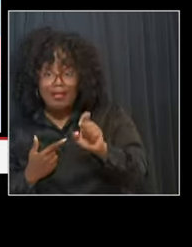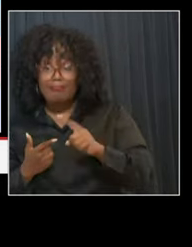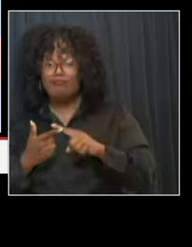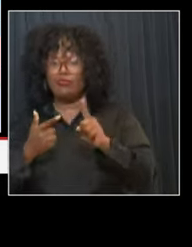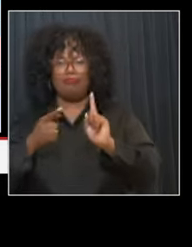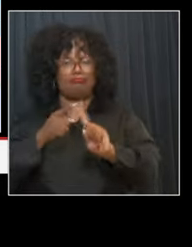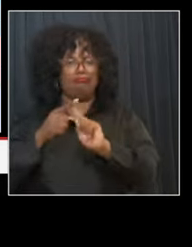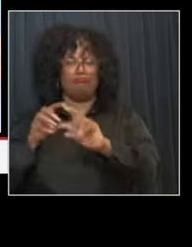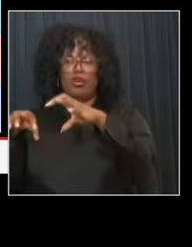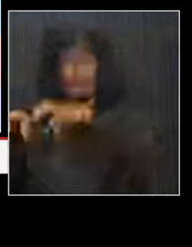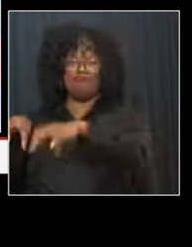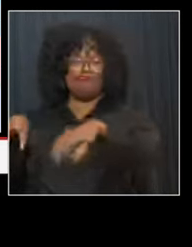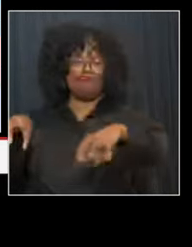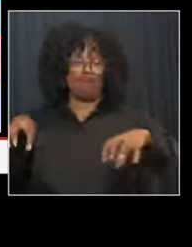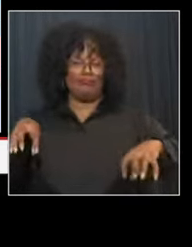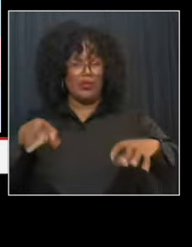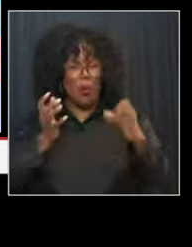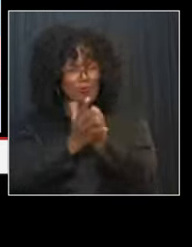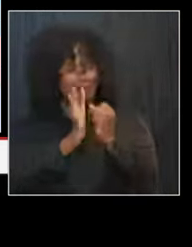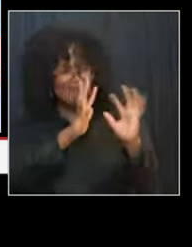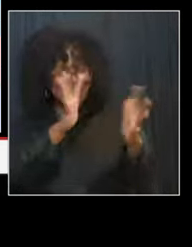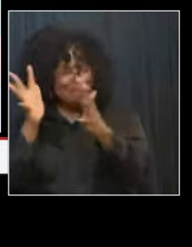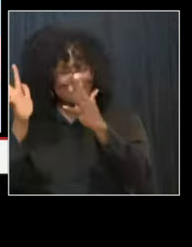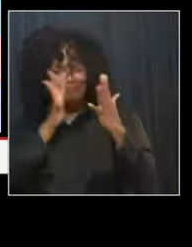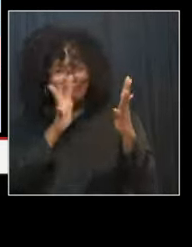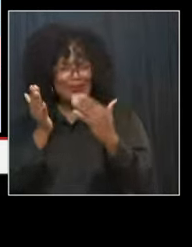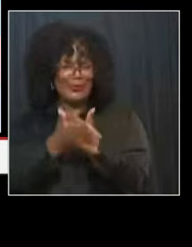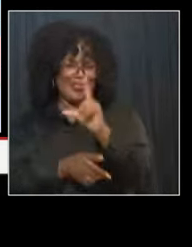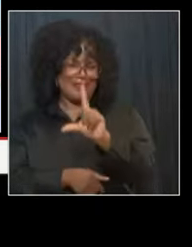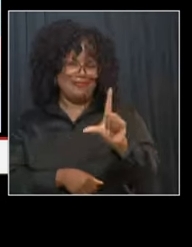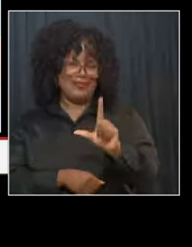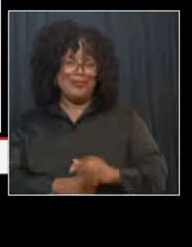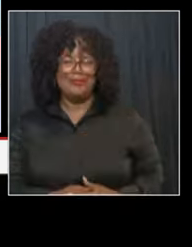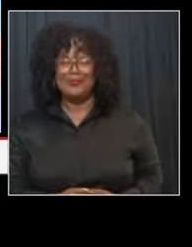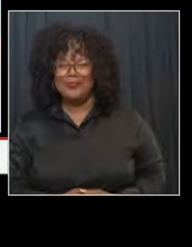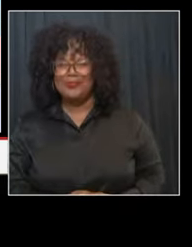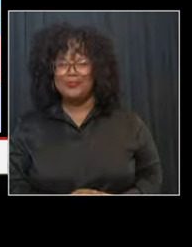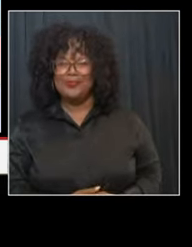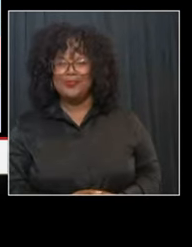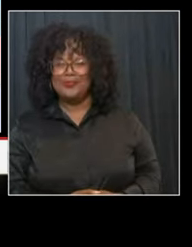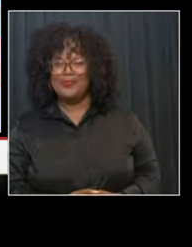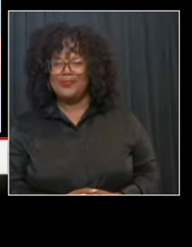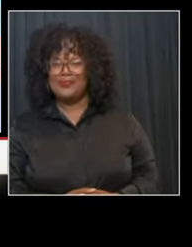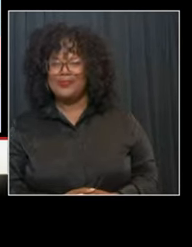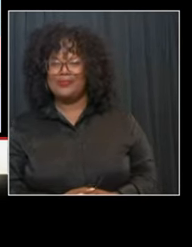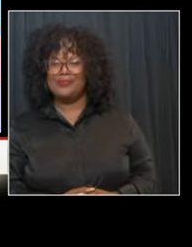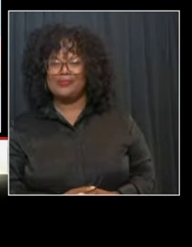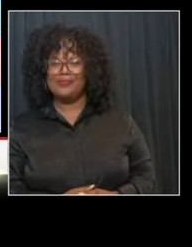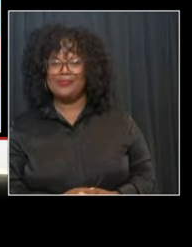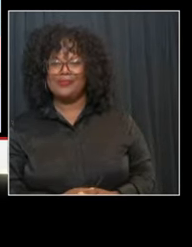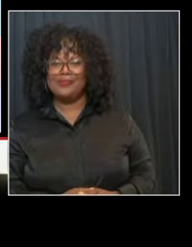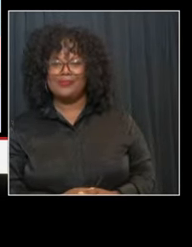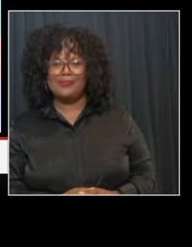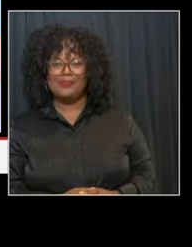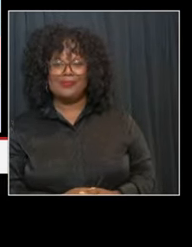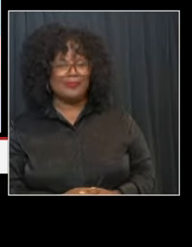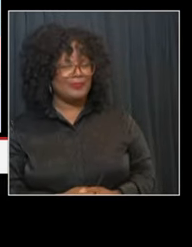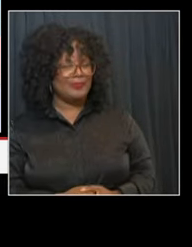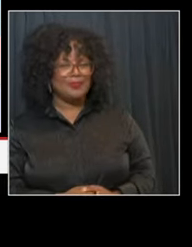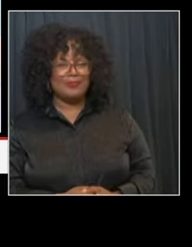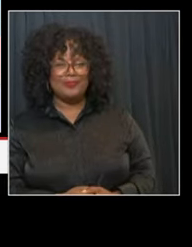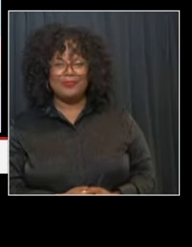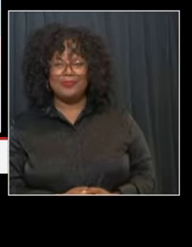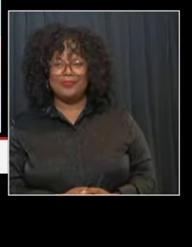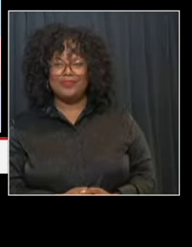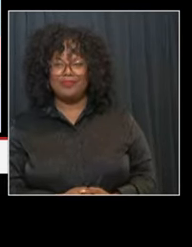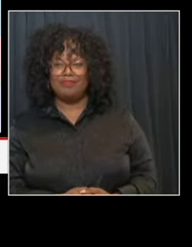Thank you, Miranda, for all of her advocacy at home. We have, by the way, when you leave this afternoon, we've got